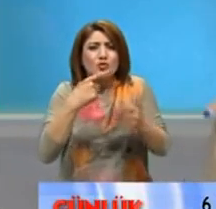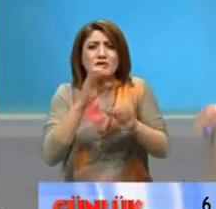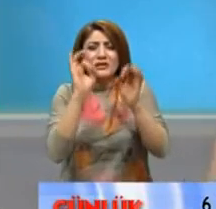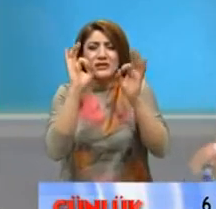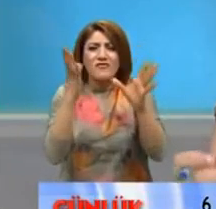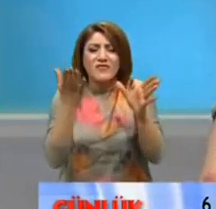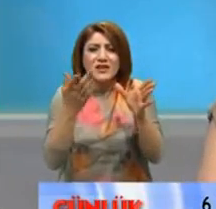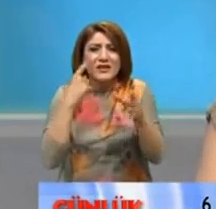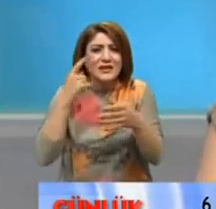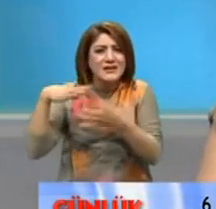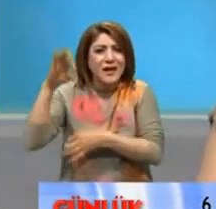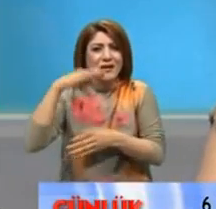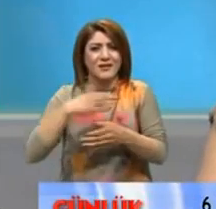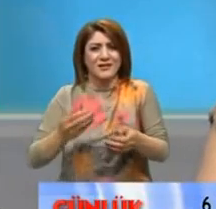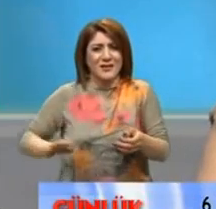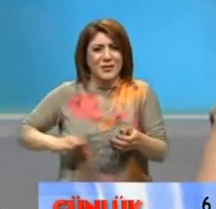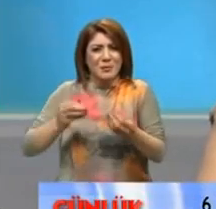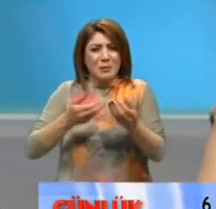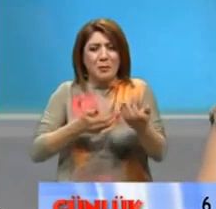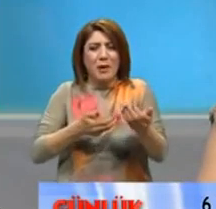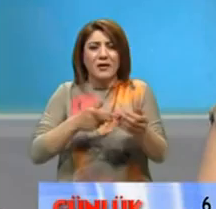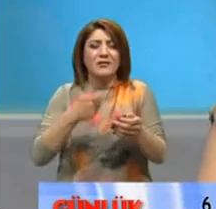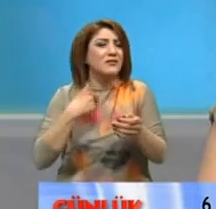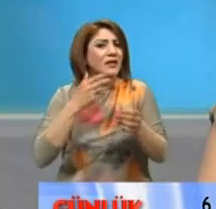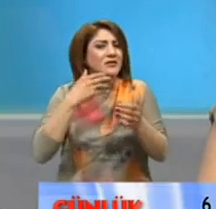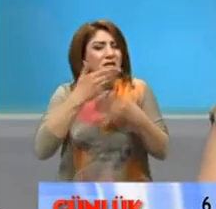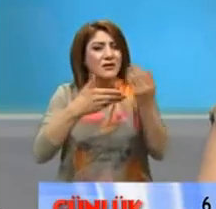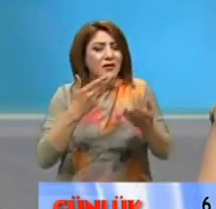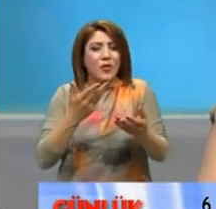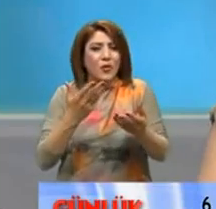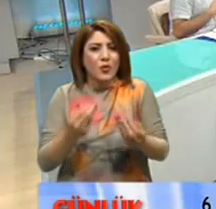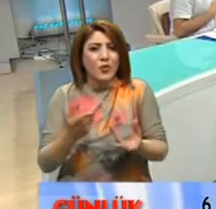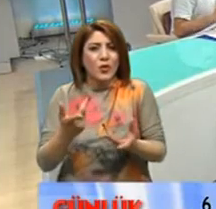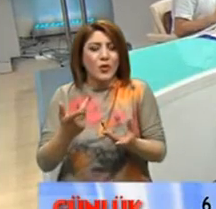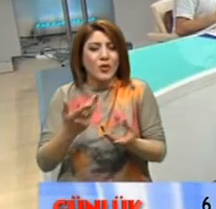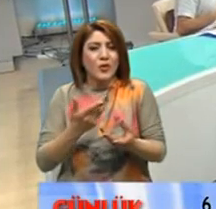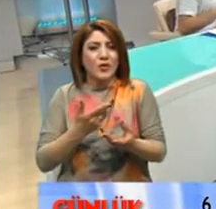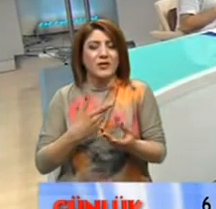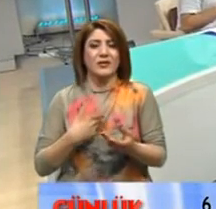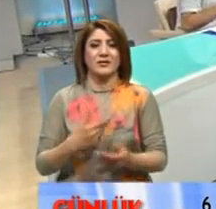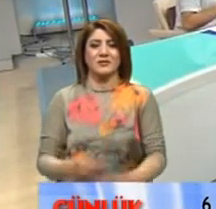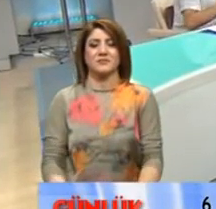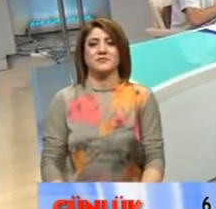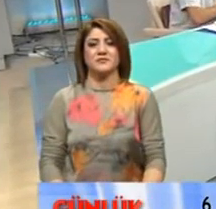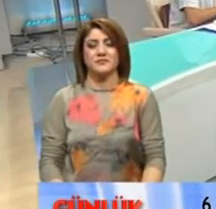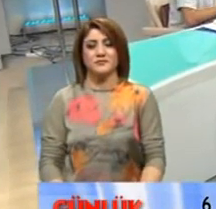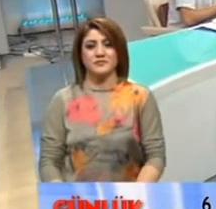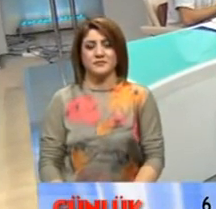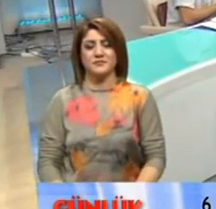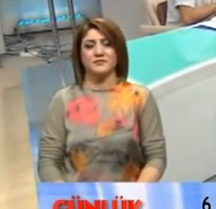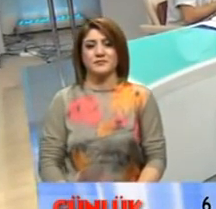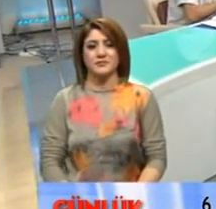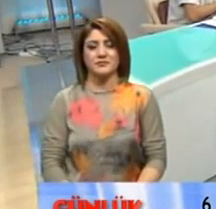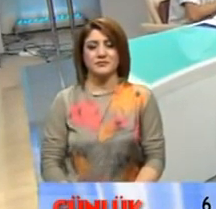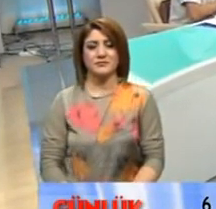yavrulardan, insan yavrusundan? Ya she asks, how do you get